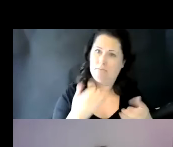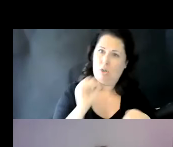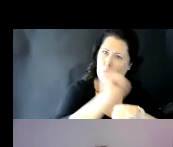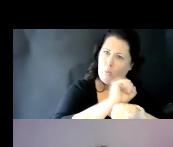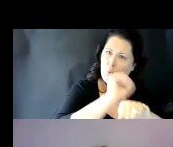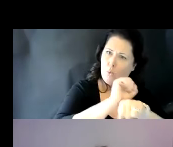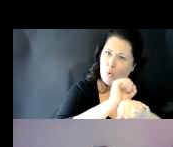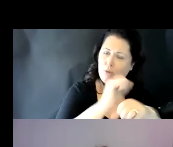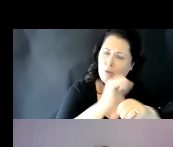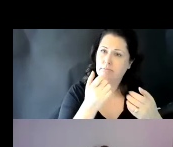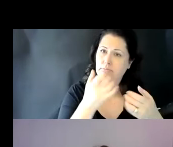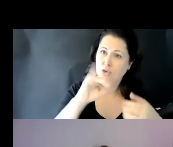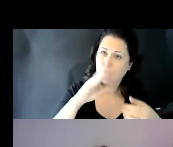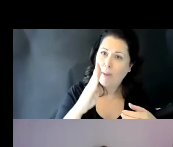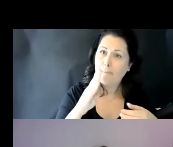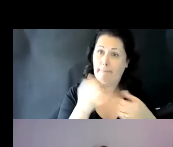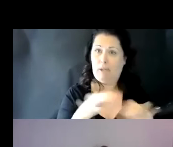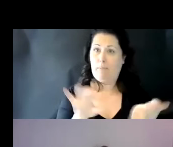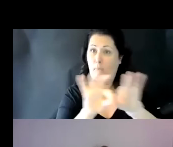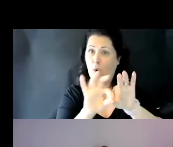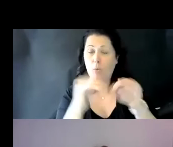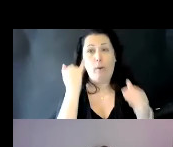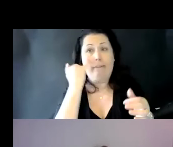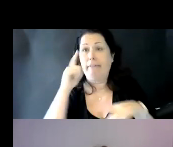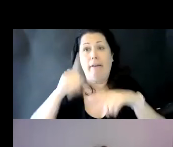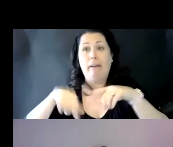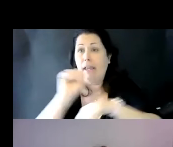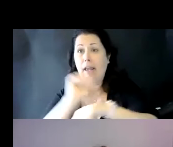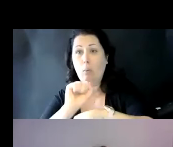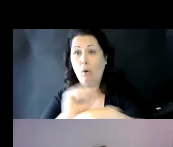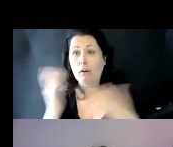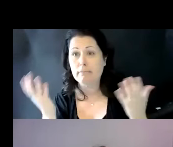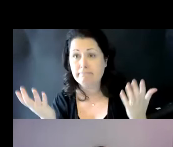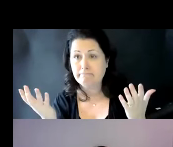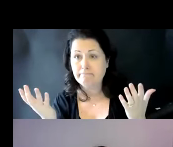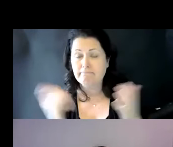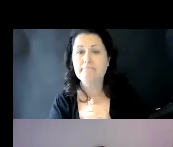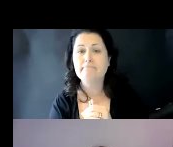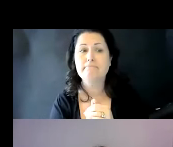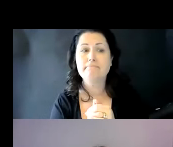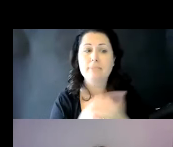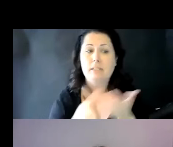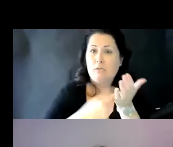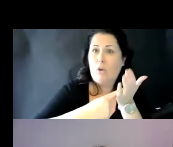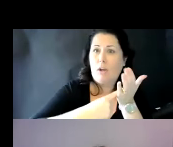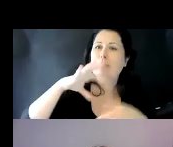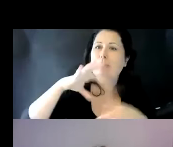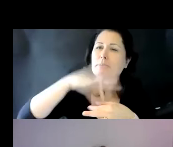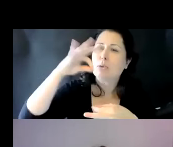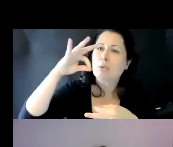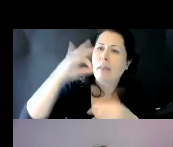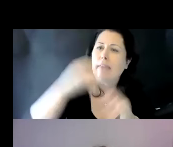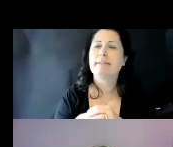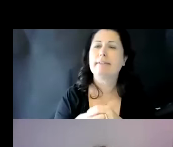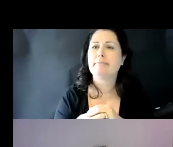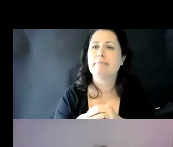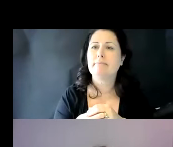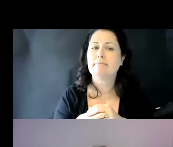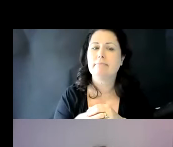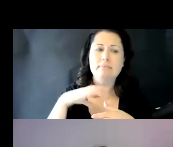couldn't get jobs because of the employment situation? Then they talked a lot about spirituality, and they couldn't agree on